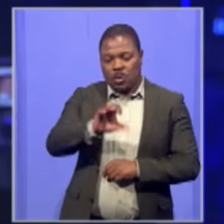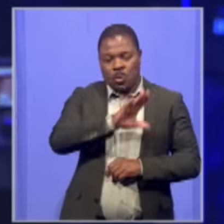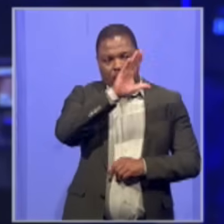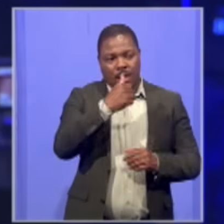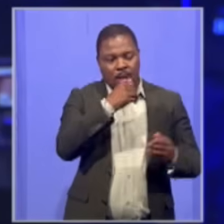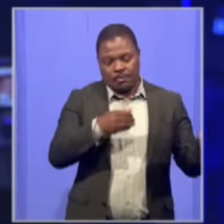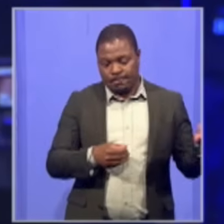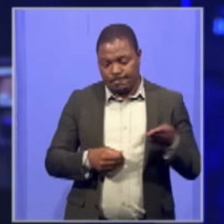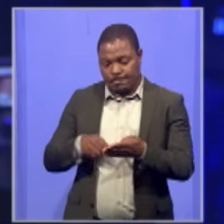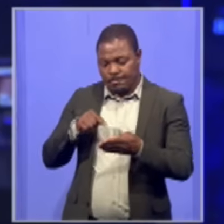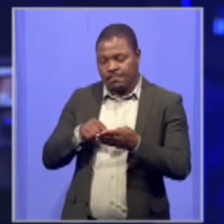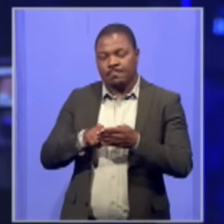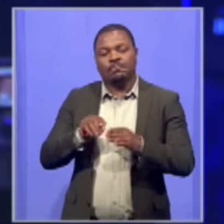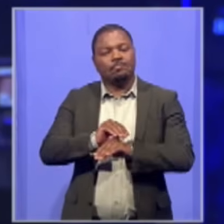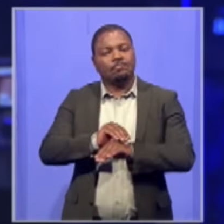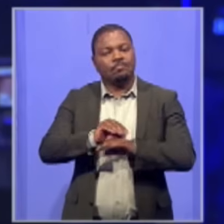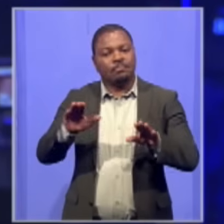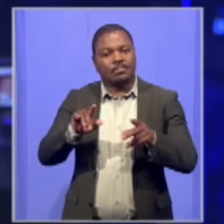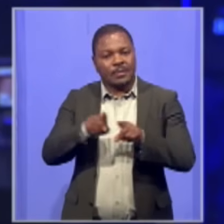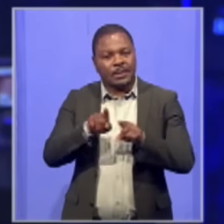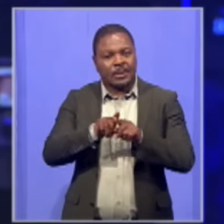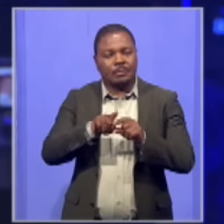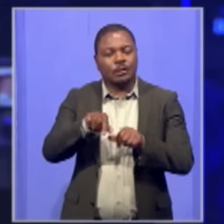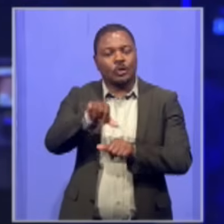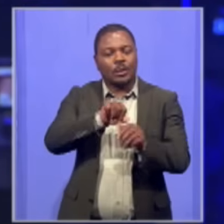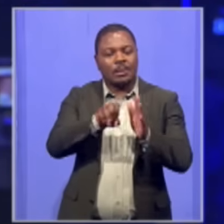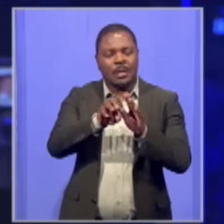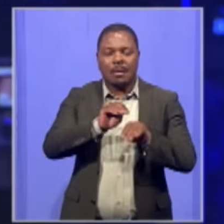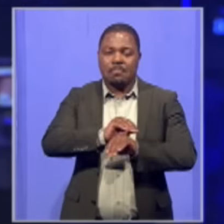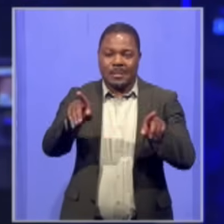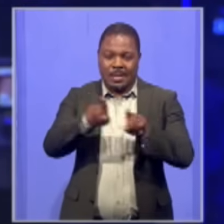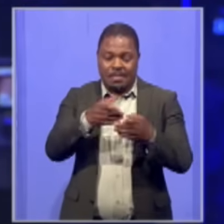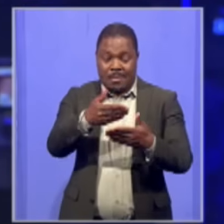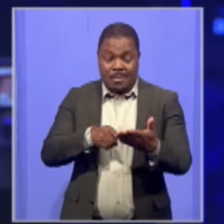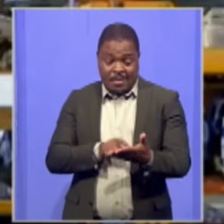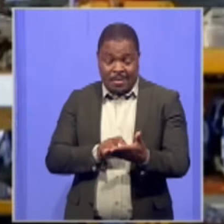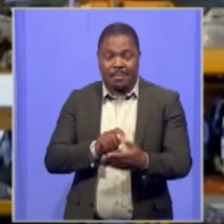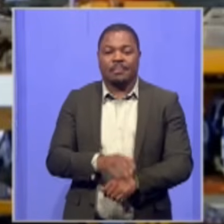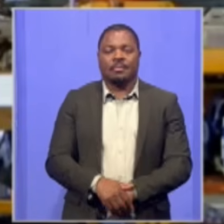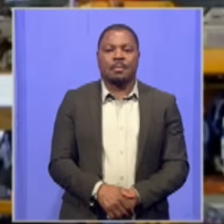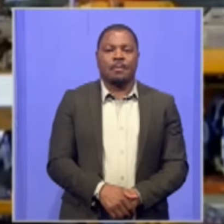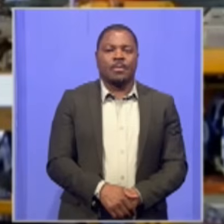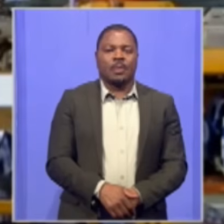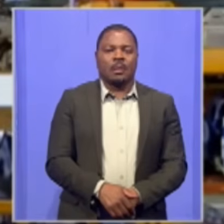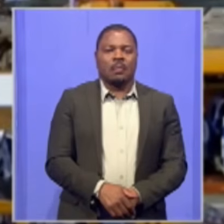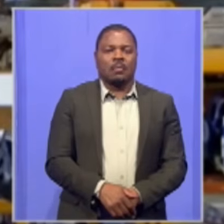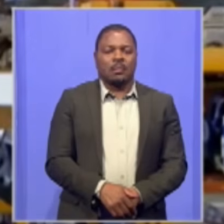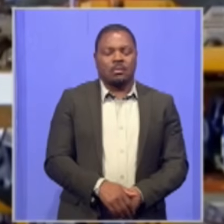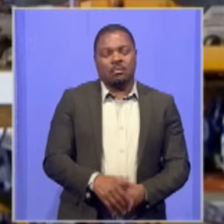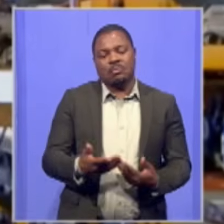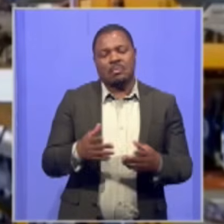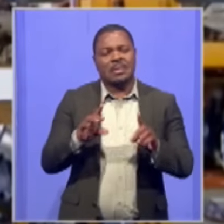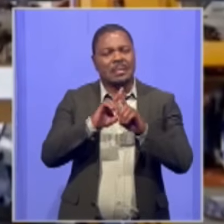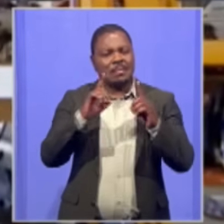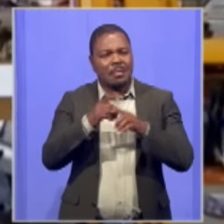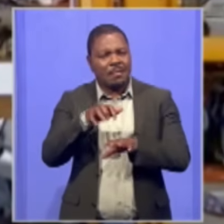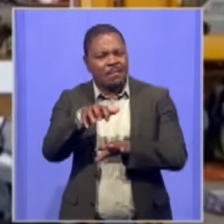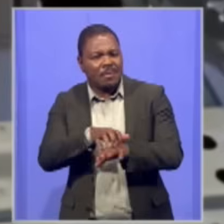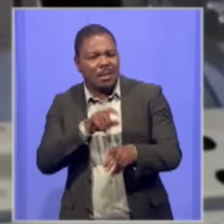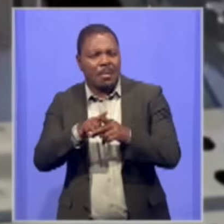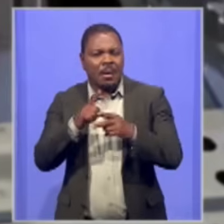Borwa lengolo leo a le phatlaladitseng le maqepheng a hae ho marangrang. Mafapha a naha a tsa temo